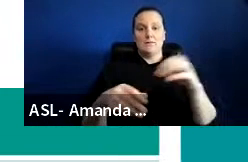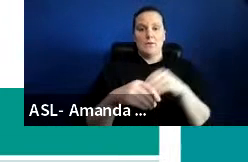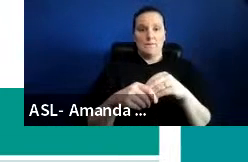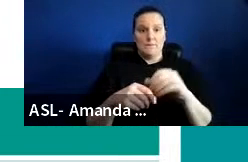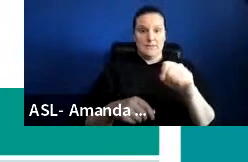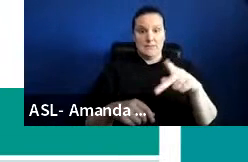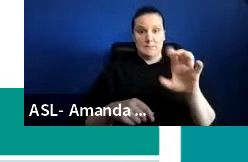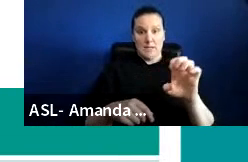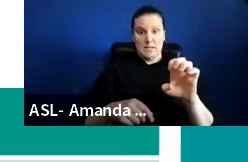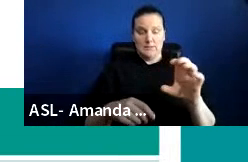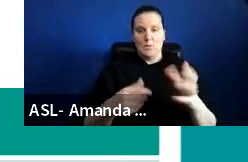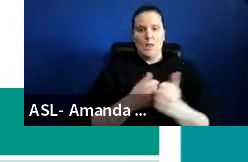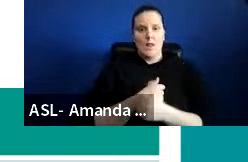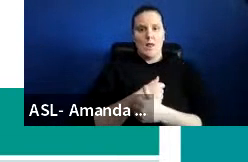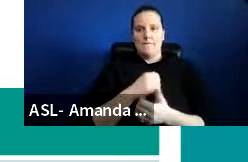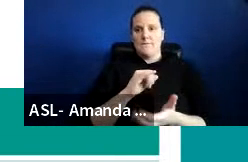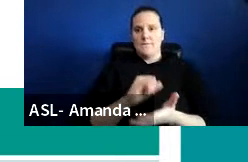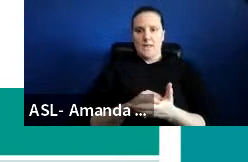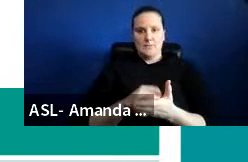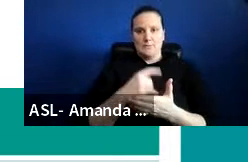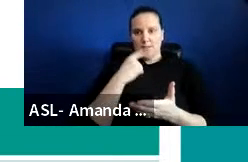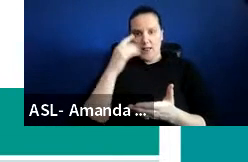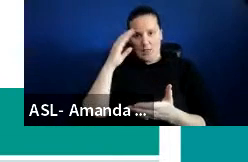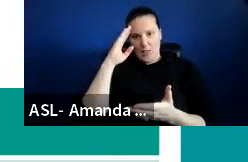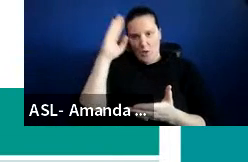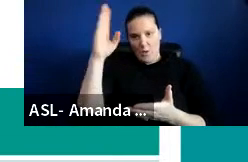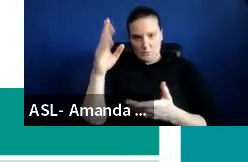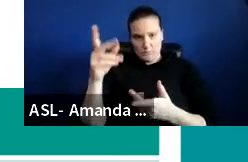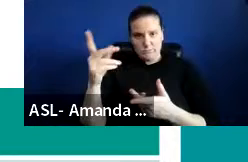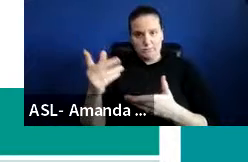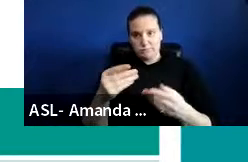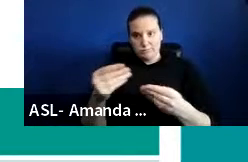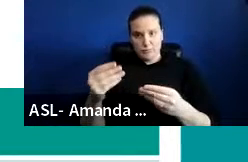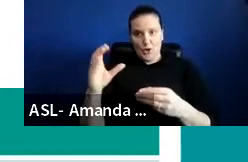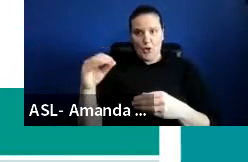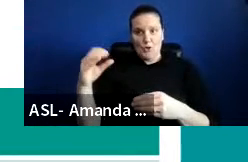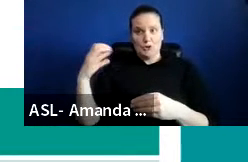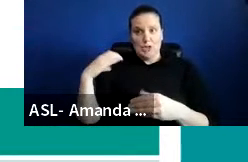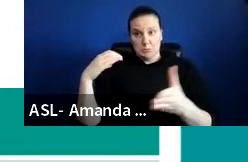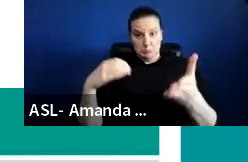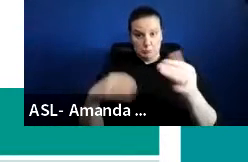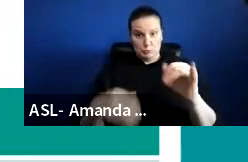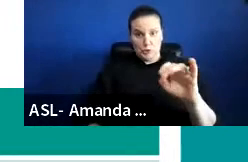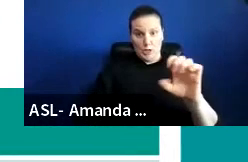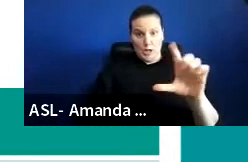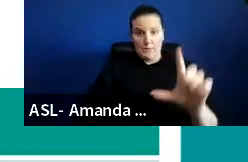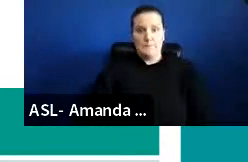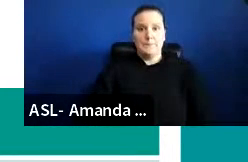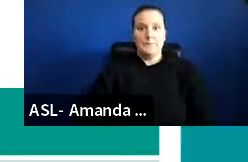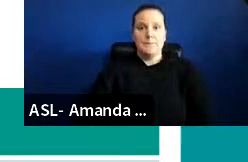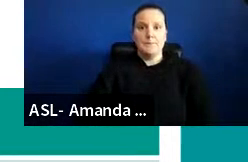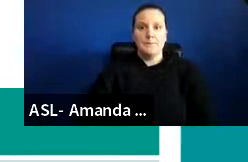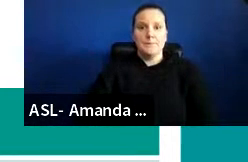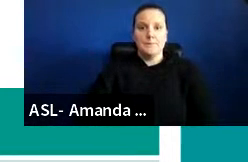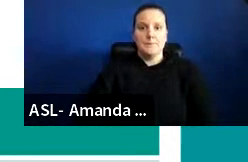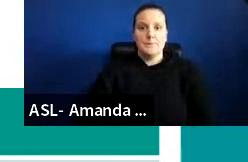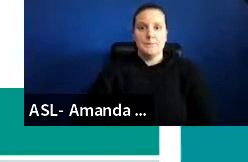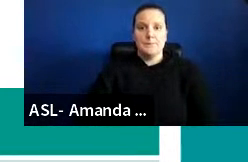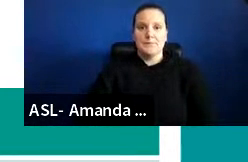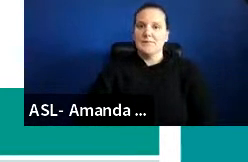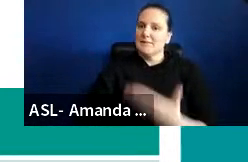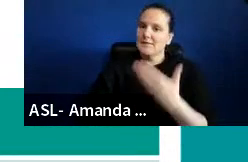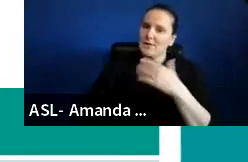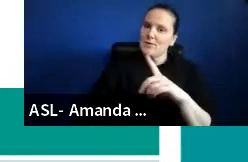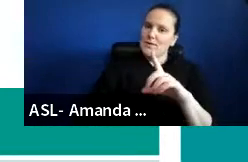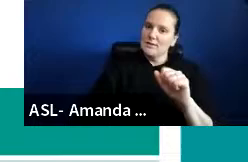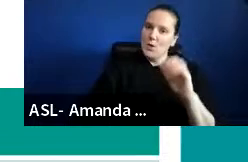So I'd love for you to just be able to say hello, and then we'll pass it over to our co-chairs. Johnell? Great, thank you, Lisa, and good afternoon, everyone. Hope